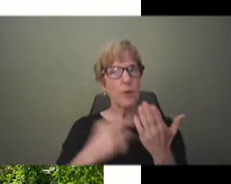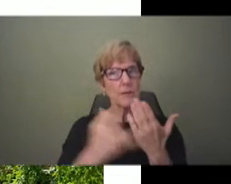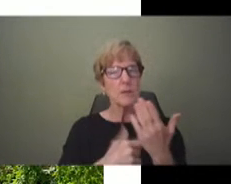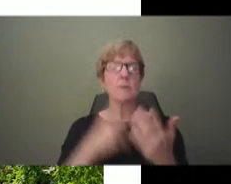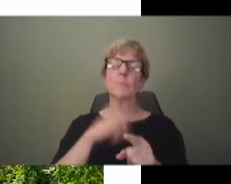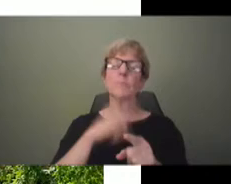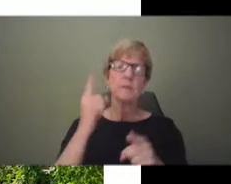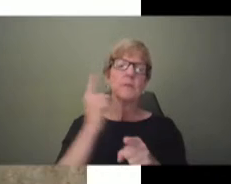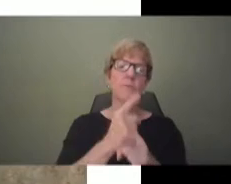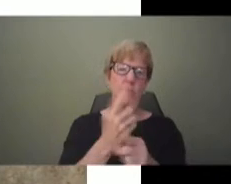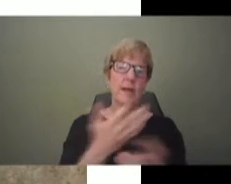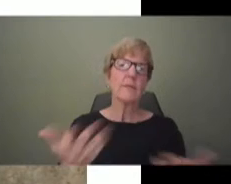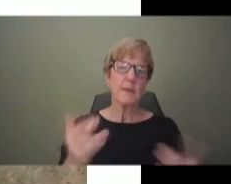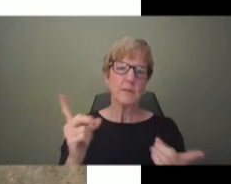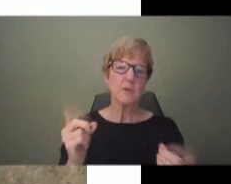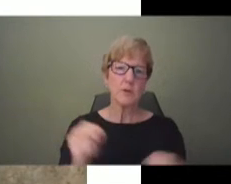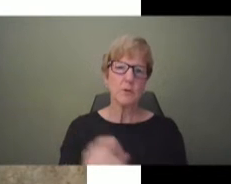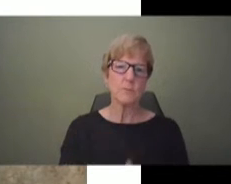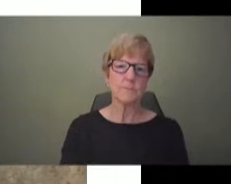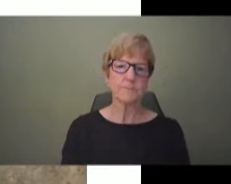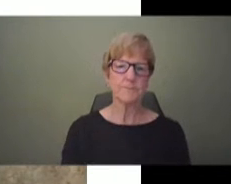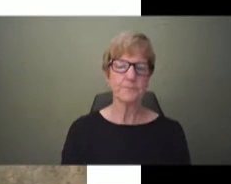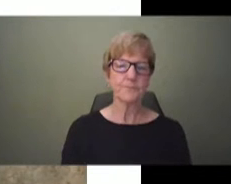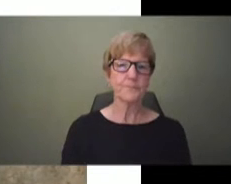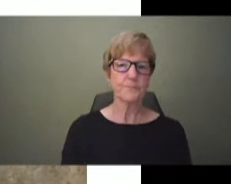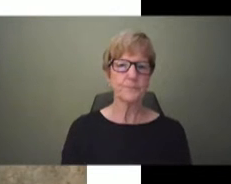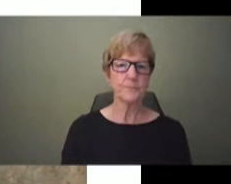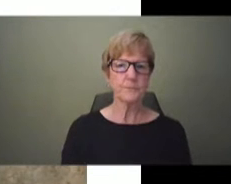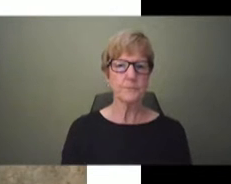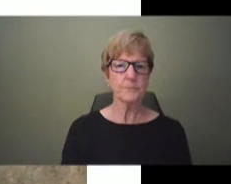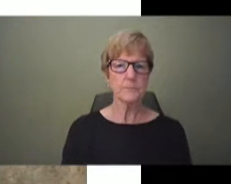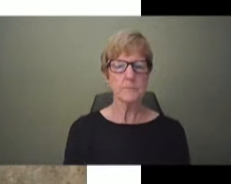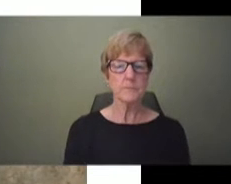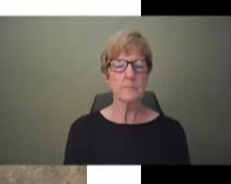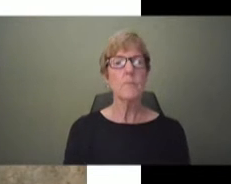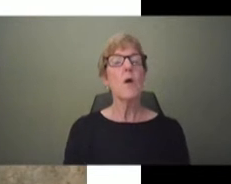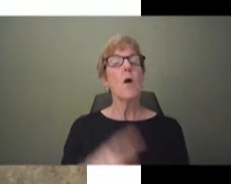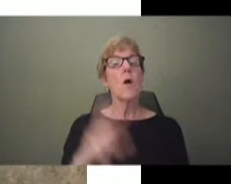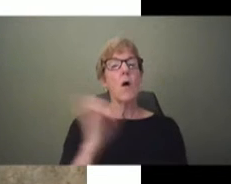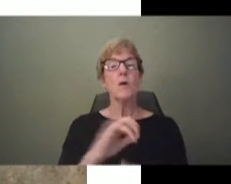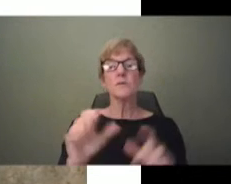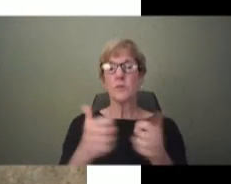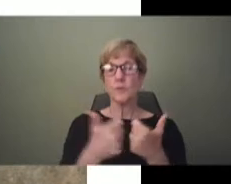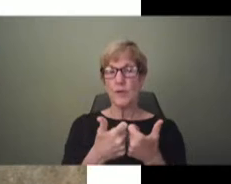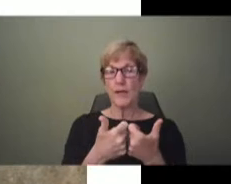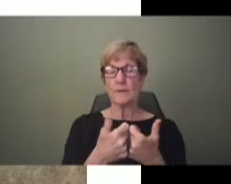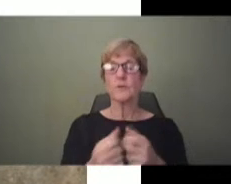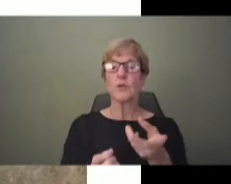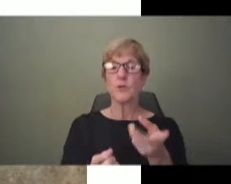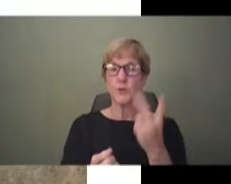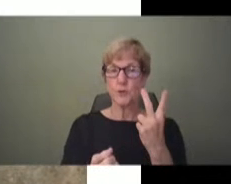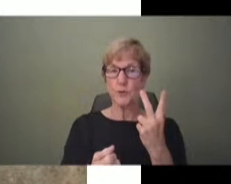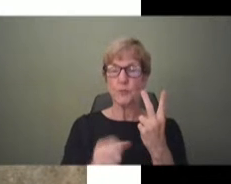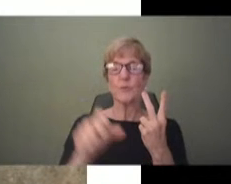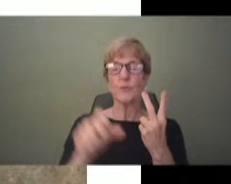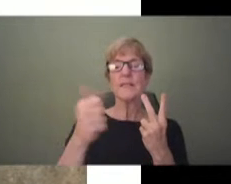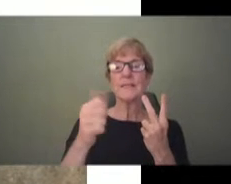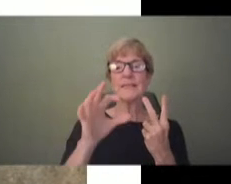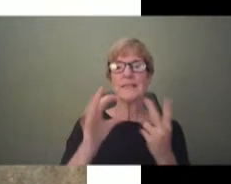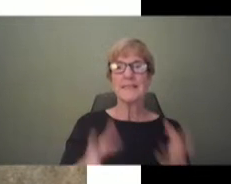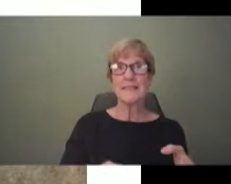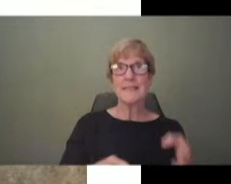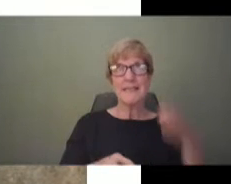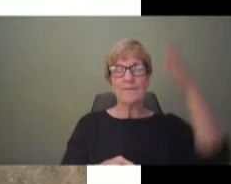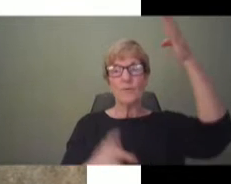to do next slide an additional challenge is the location of two 10-ft high retaining walls WS offset